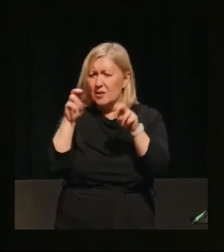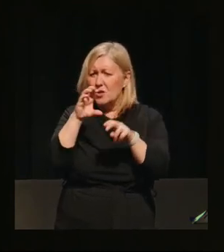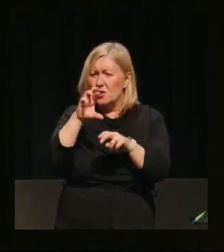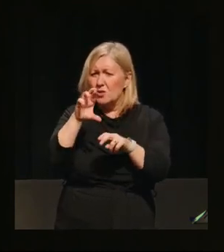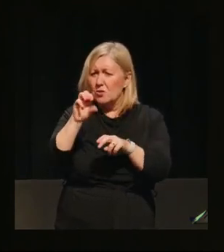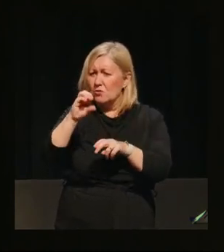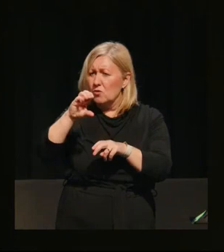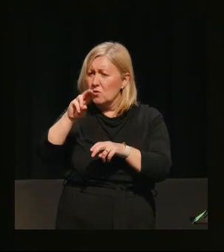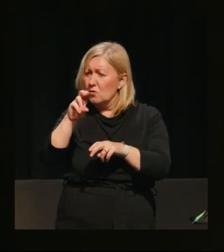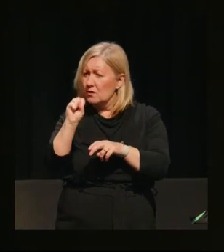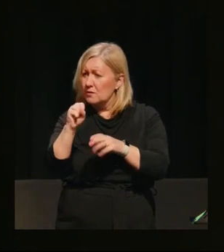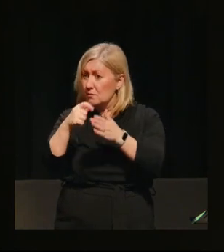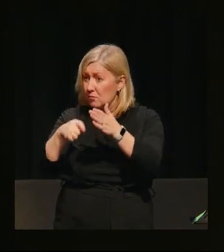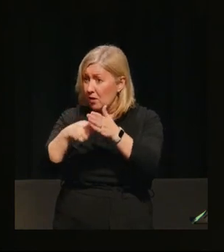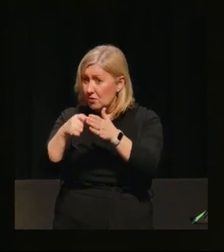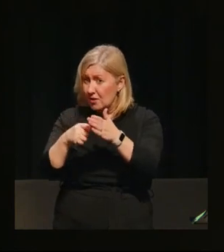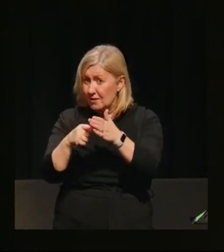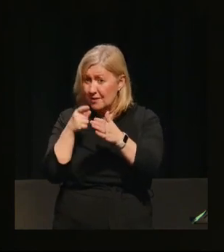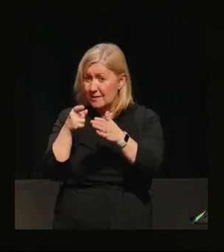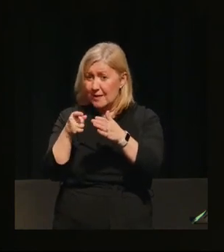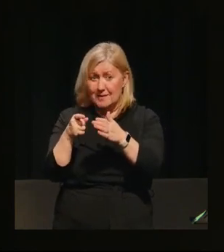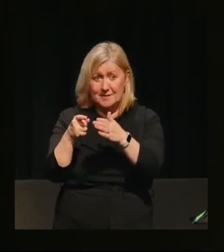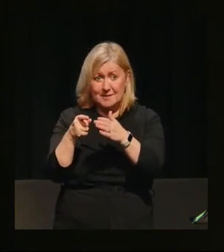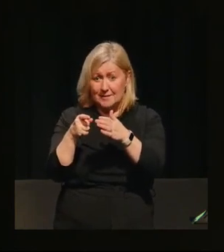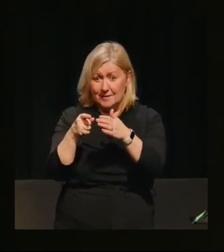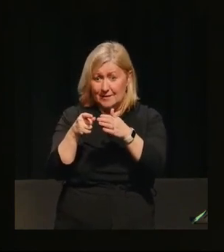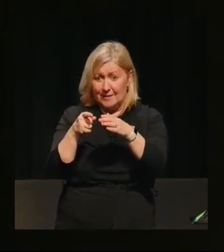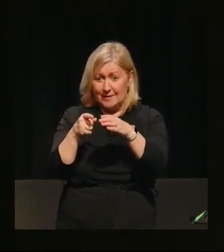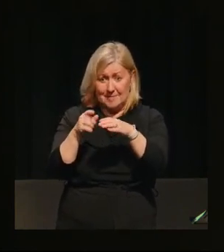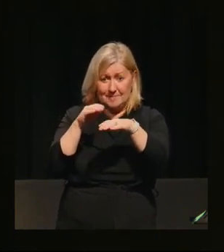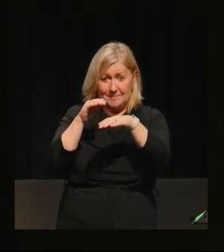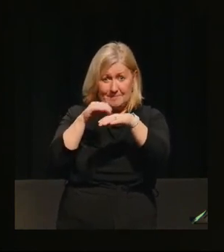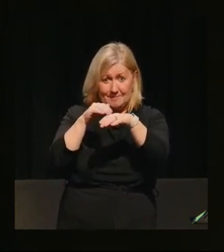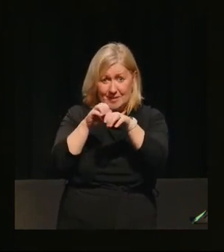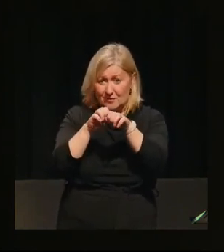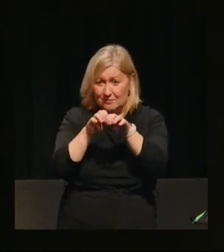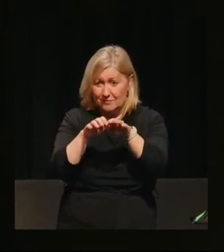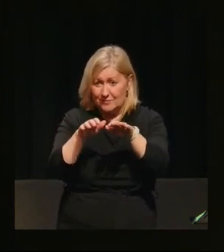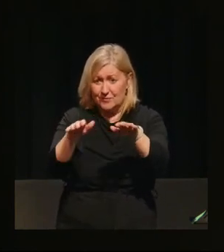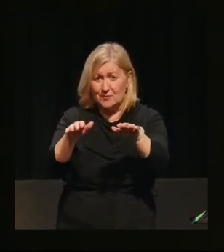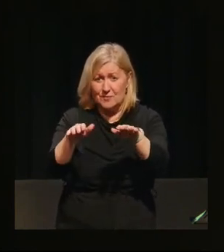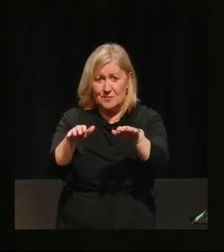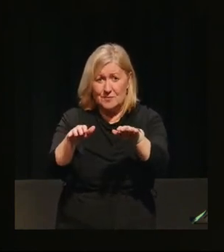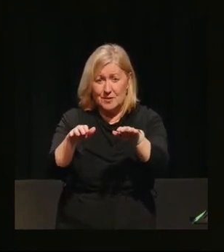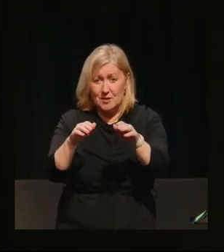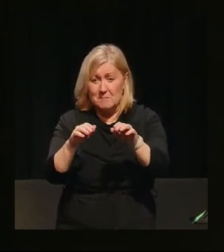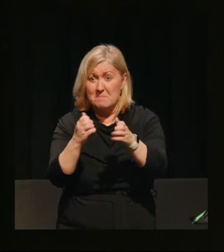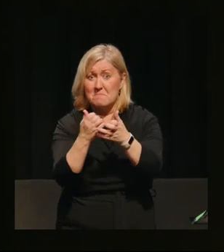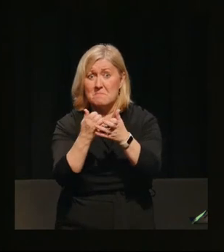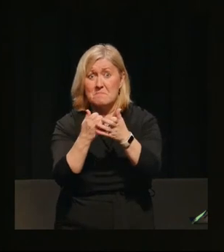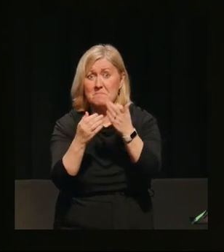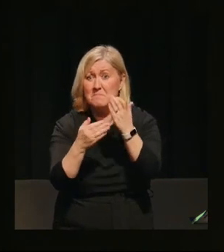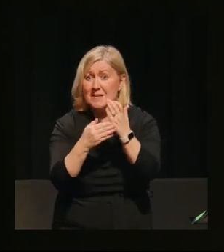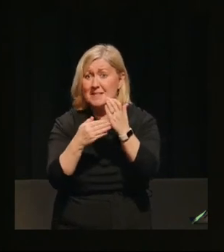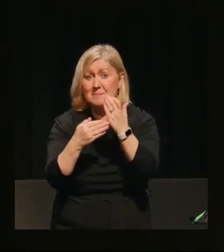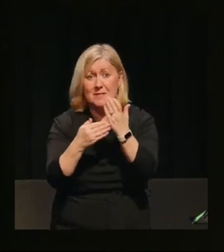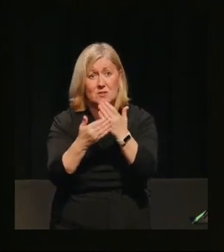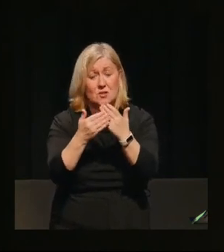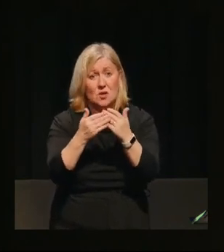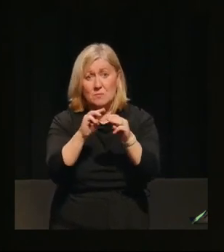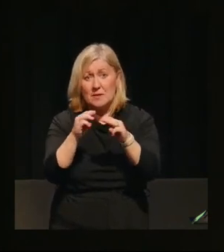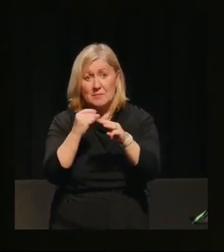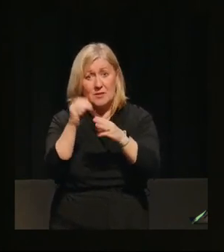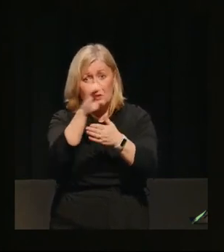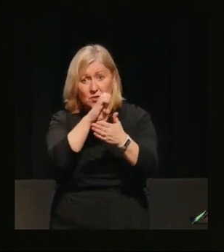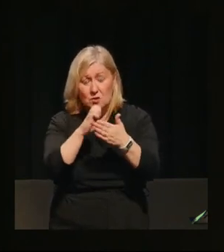Europe, young people rather, and provides a tangible way to promote a message of tolerance, respect, education